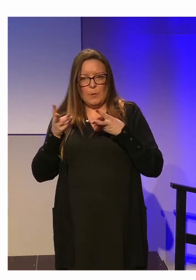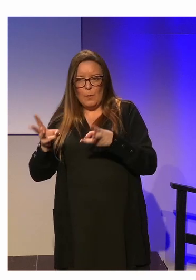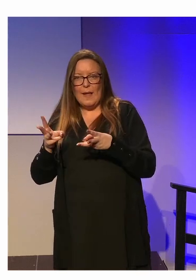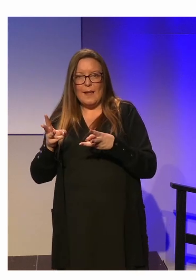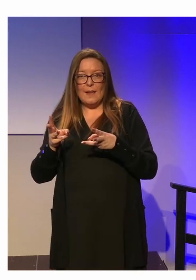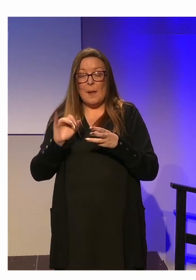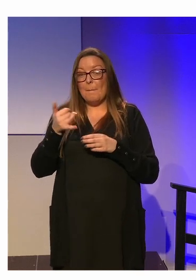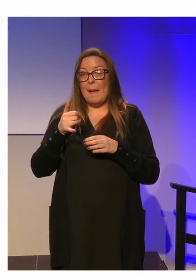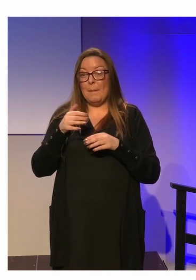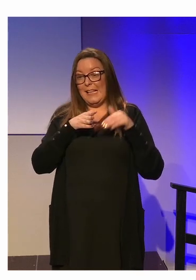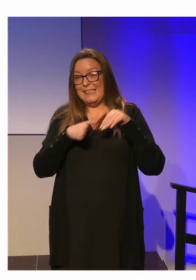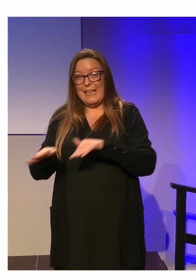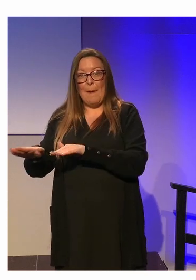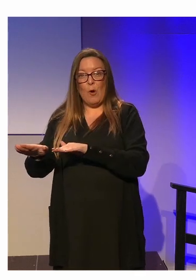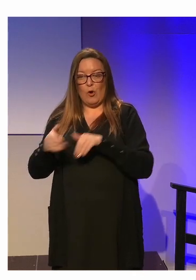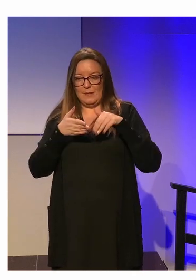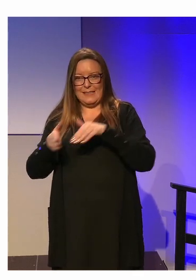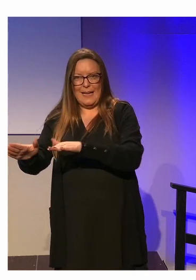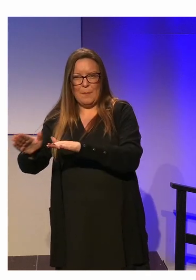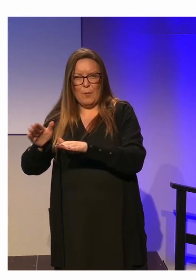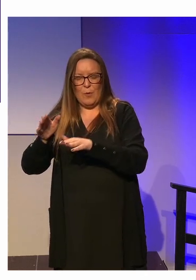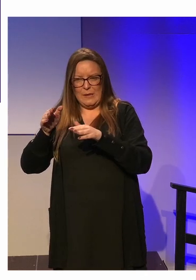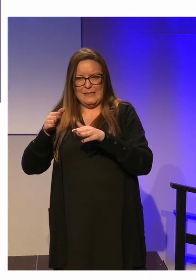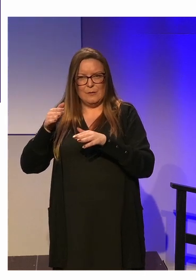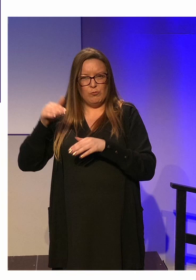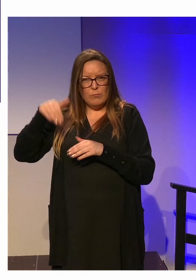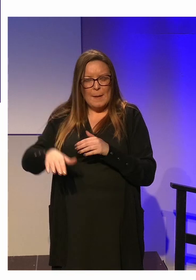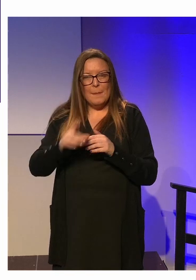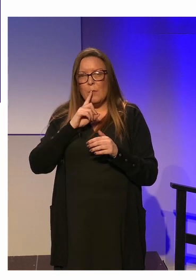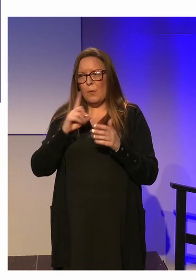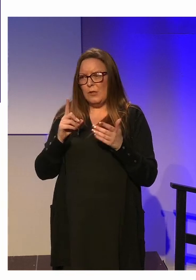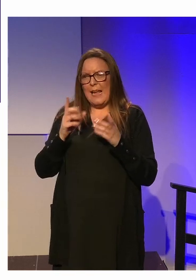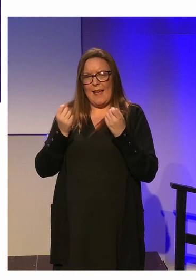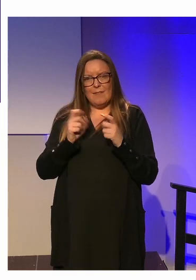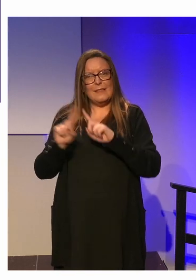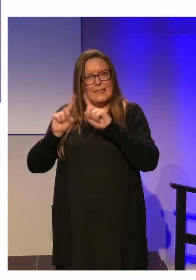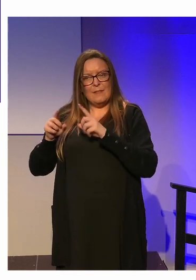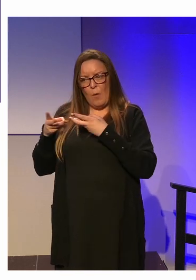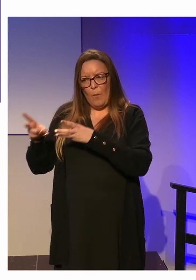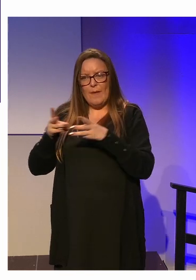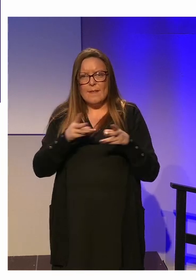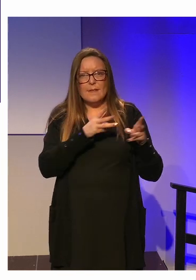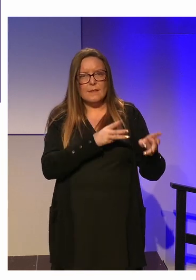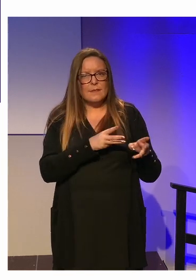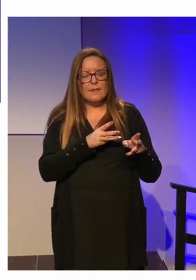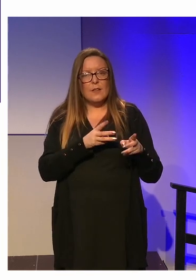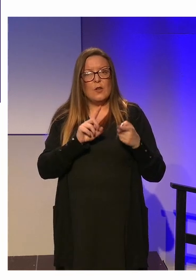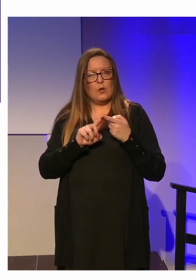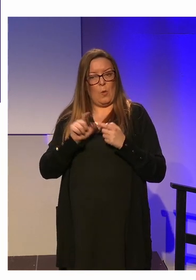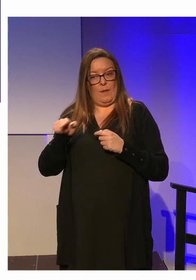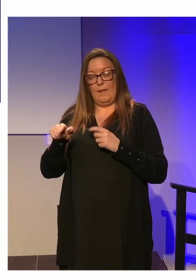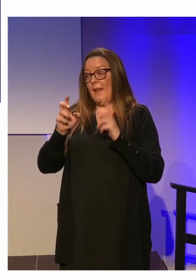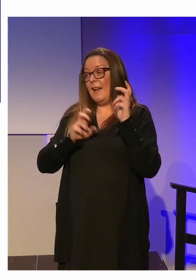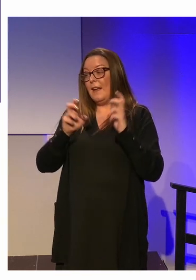There's a whole bunch of different ways to move through it. So the attitude shift that I'm arguing is embodied by this quote